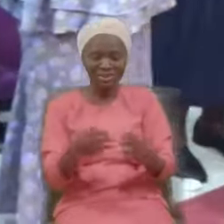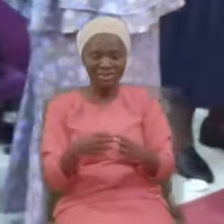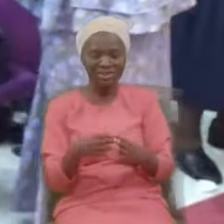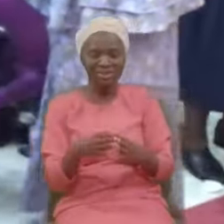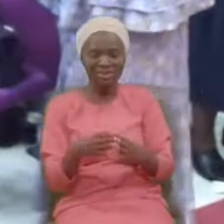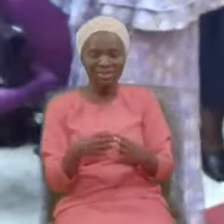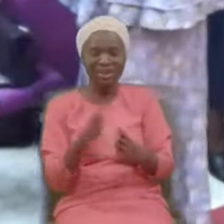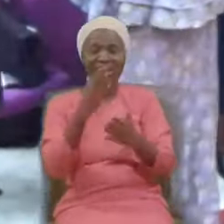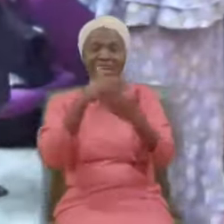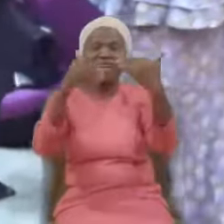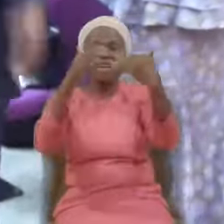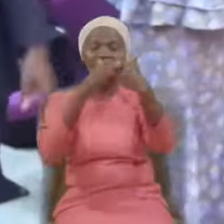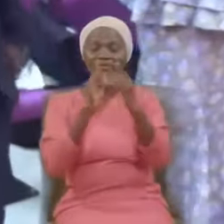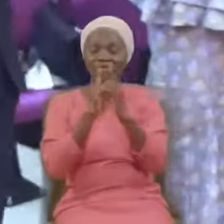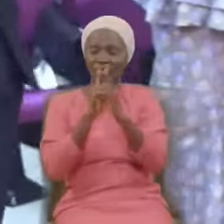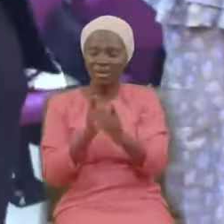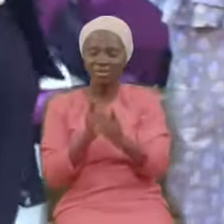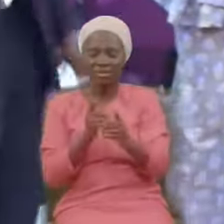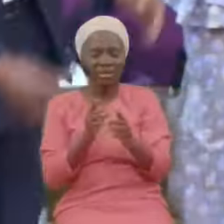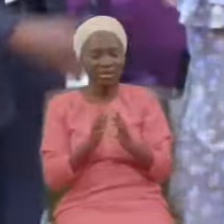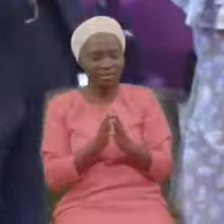Divine answer